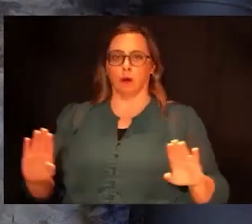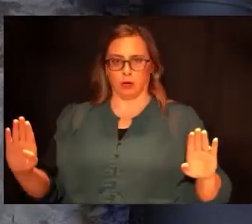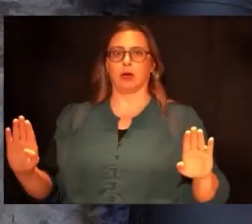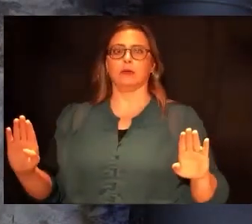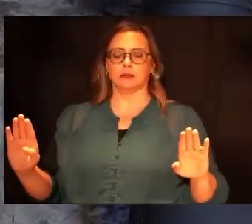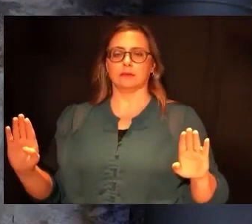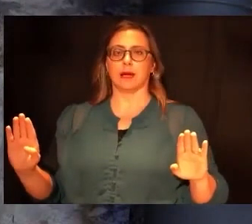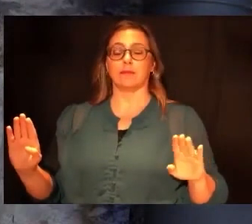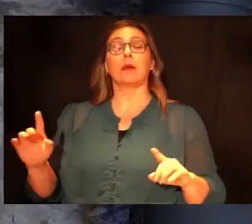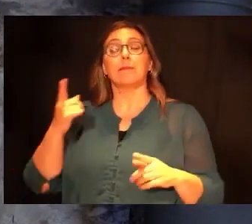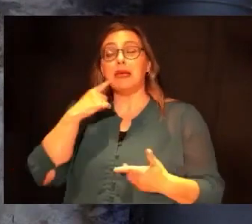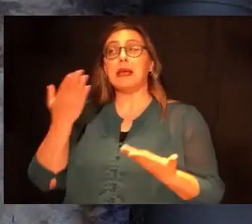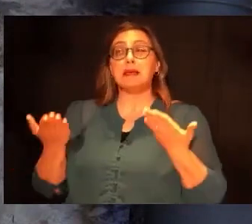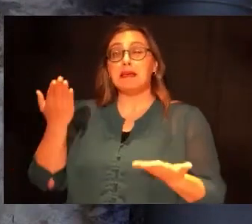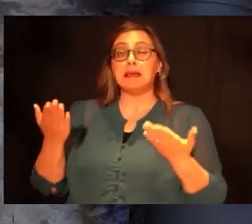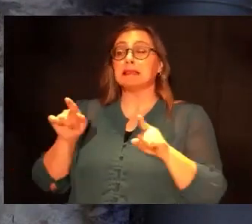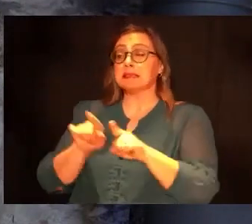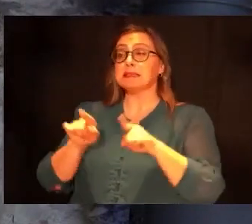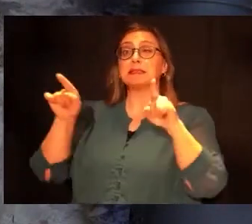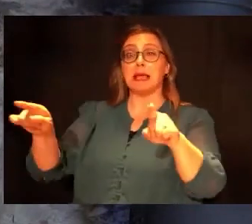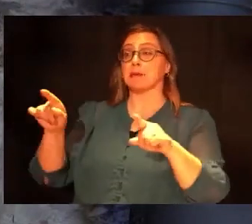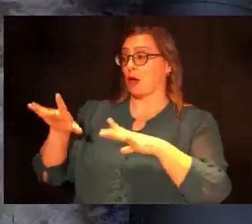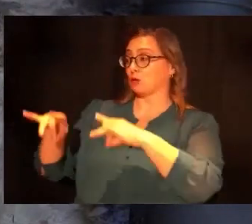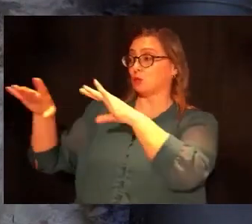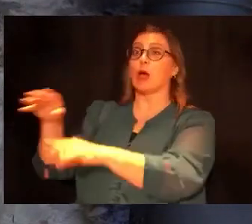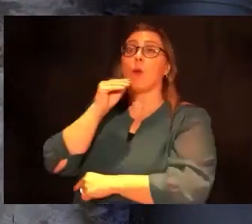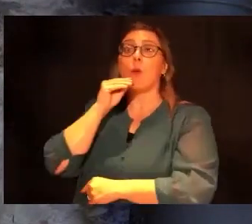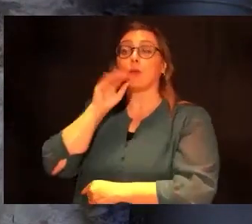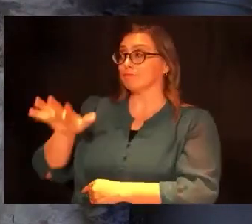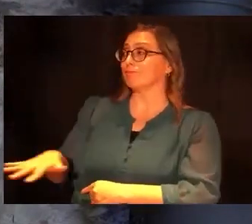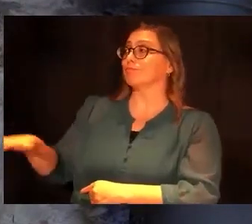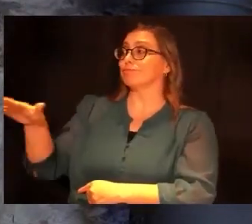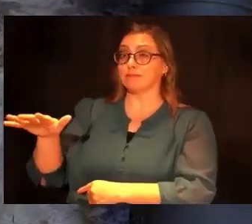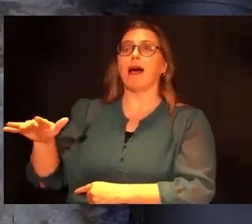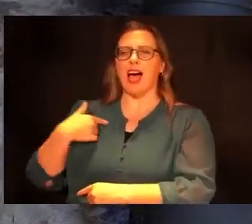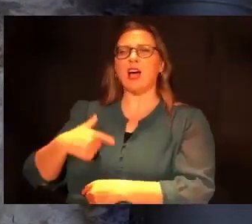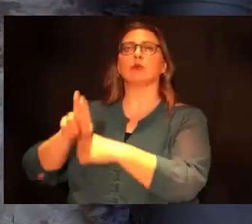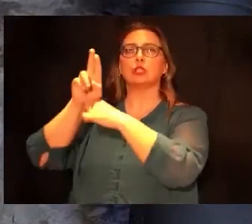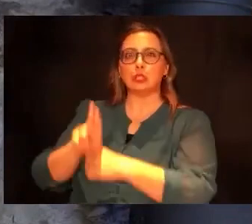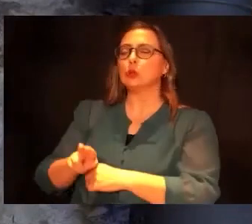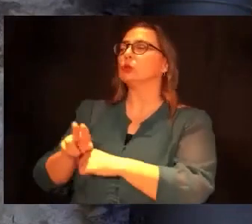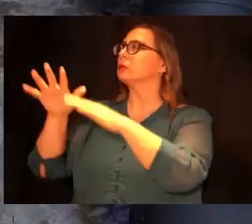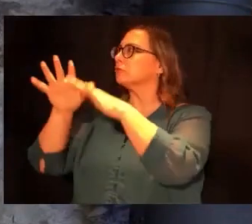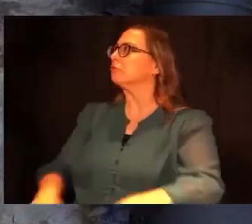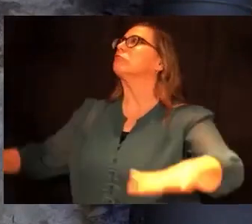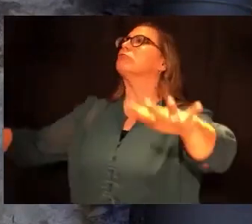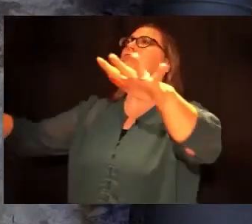where I came from in Australia, I was used to the wide expanse